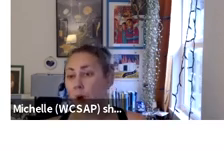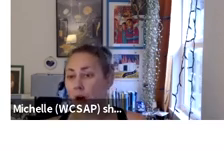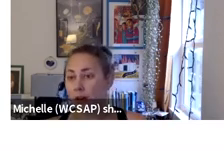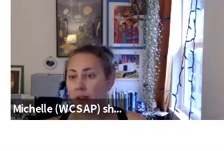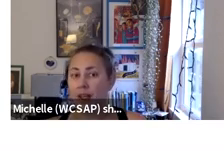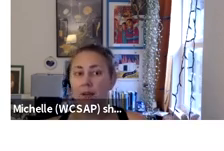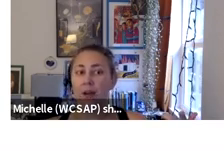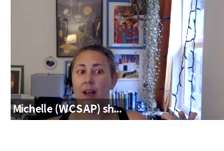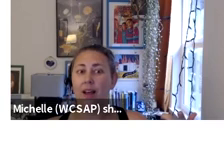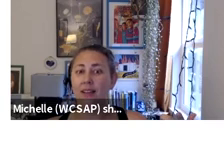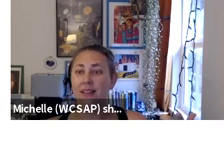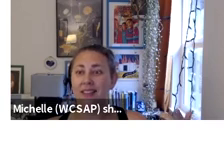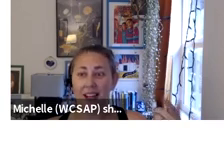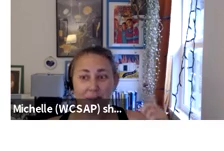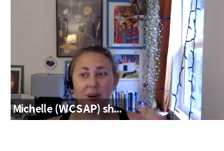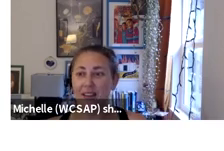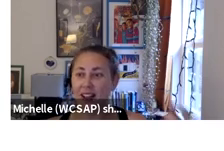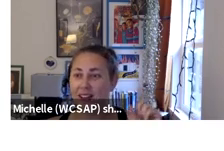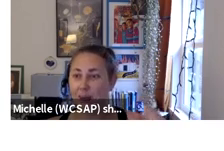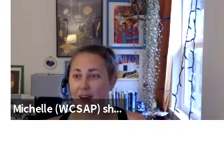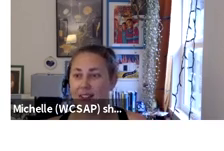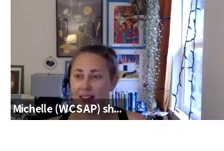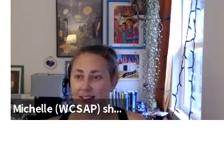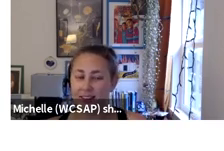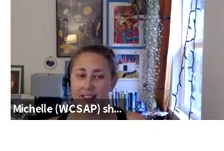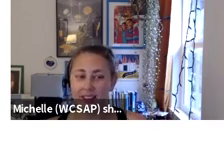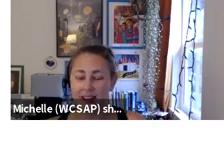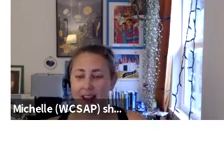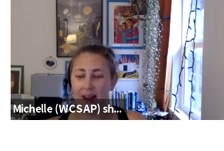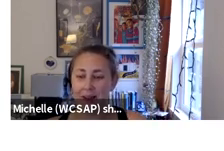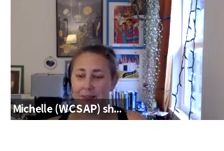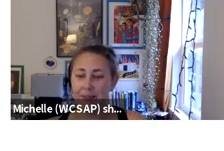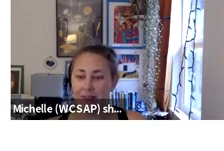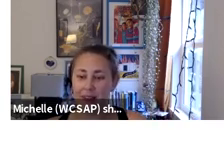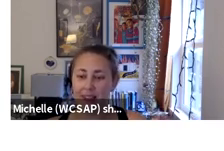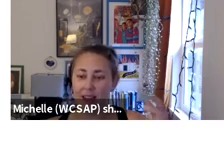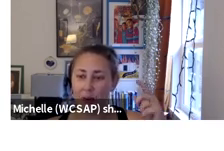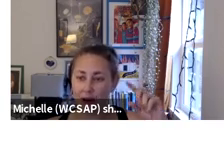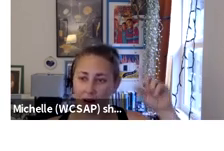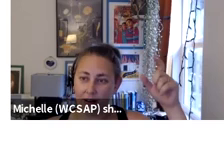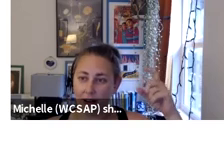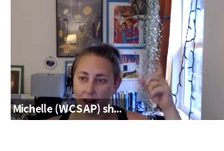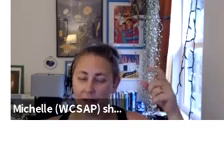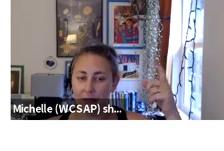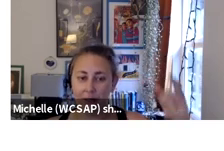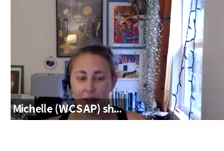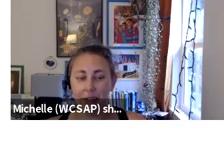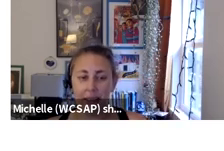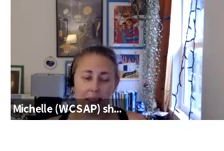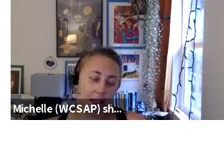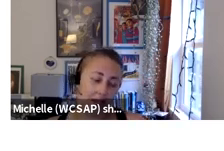into this work, because that's part of that healing process. Is that we are kind of